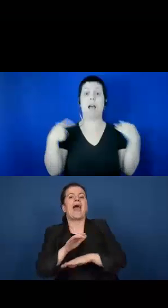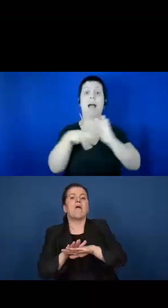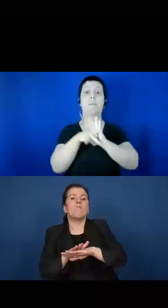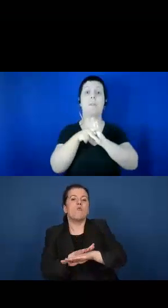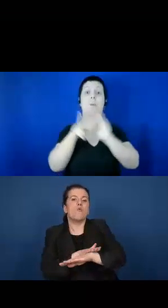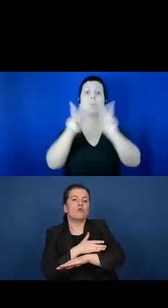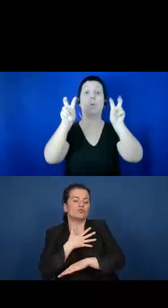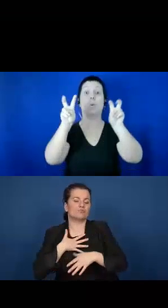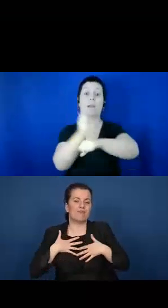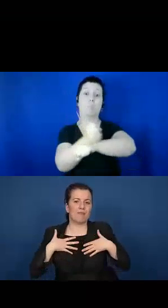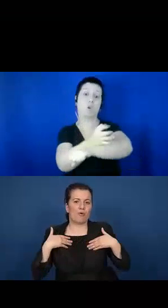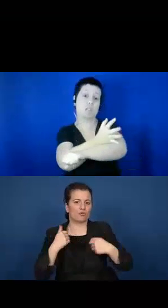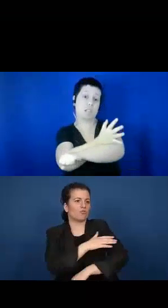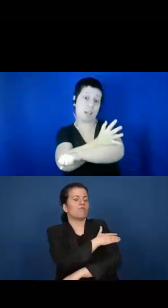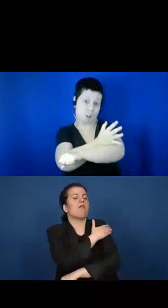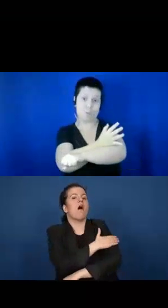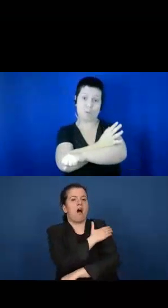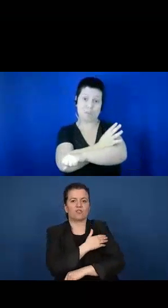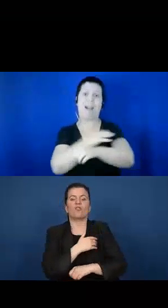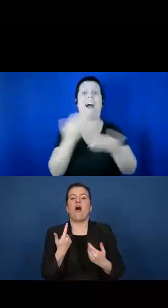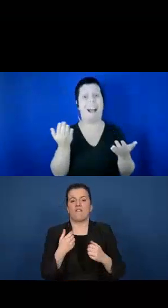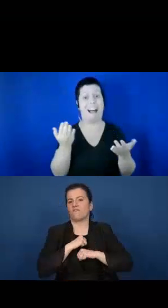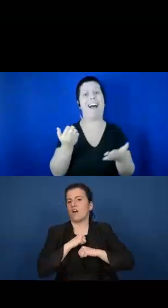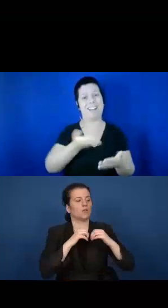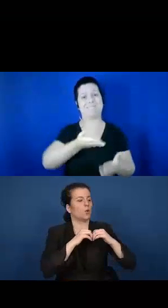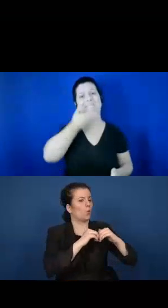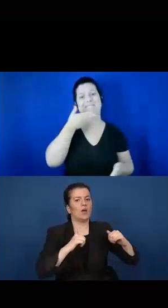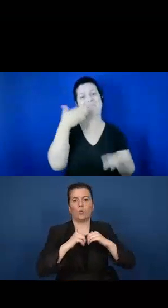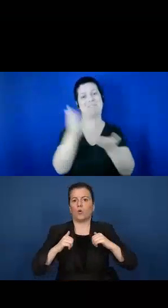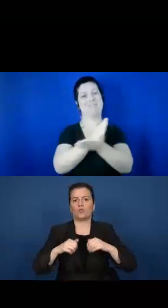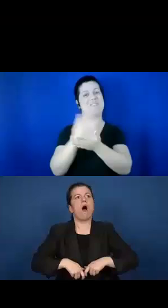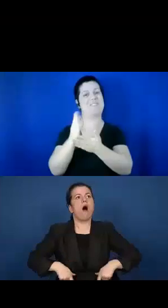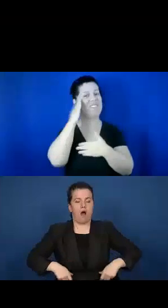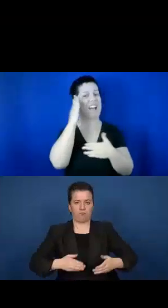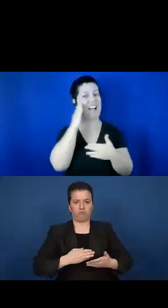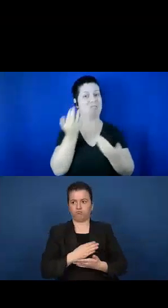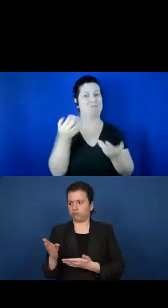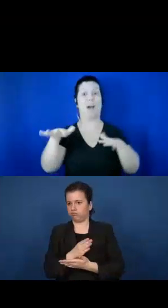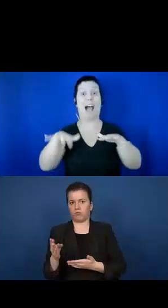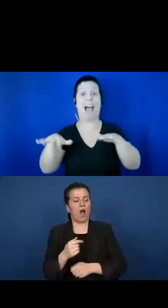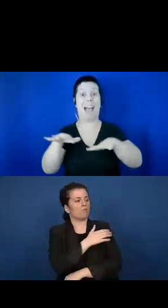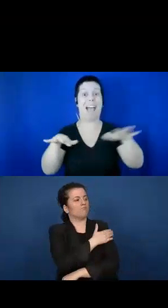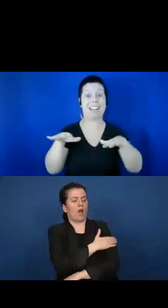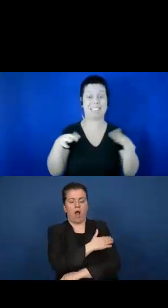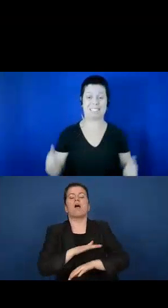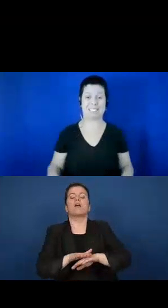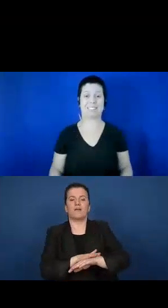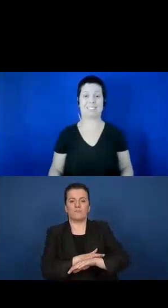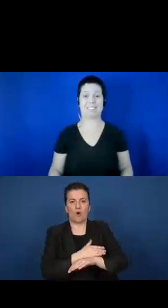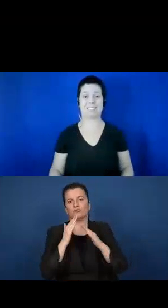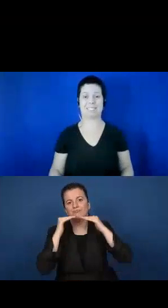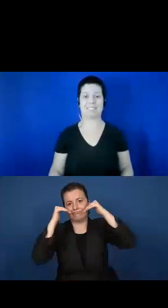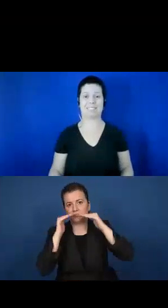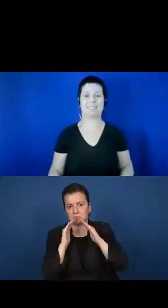then it becomes easier to distinguish between them and also, given time, learn what they may